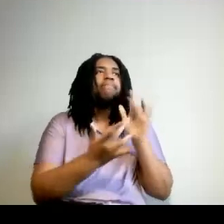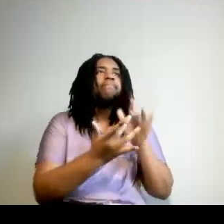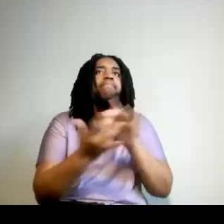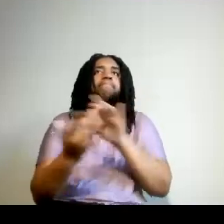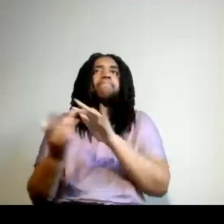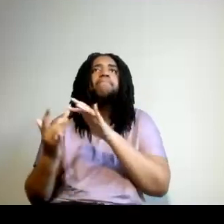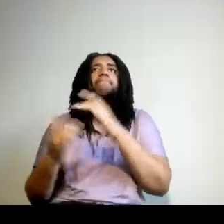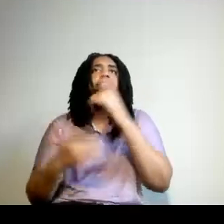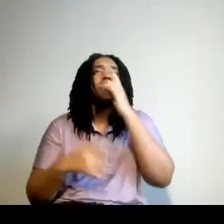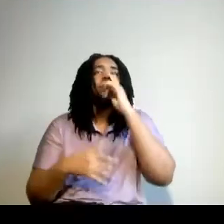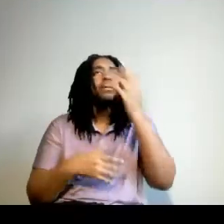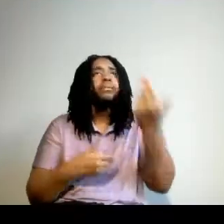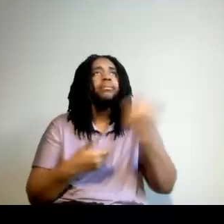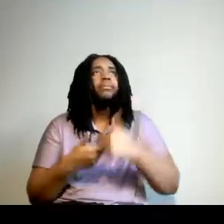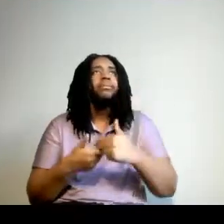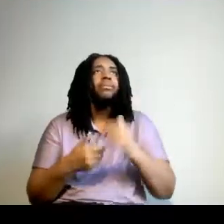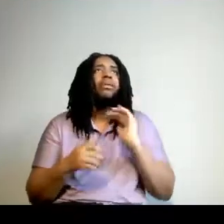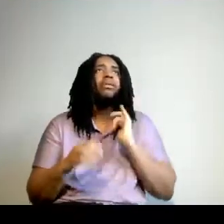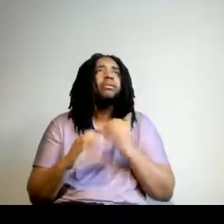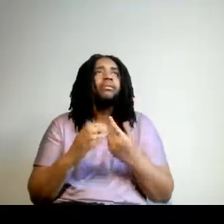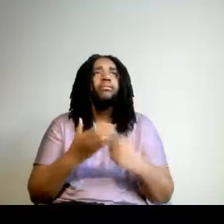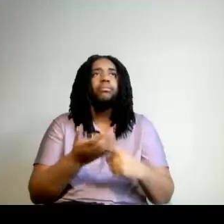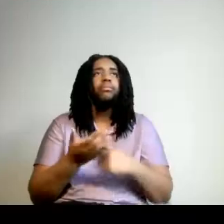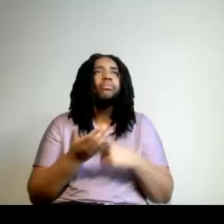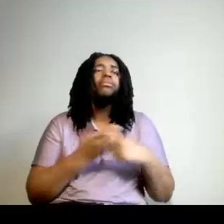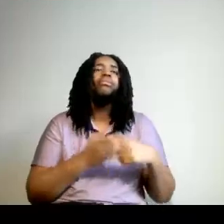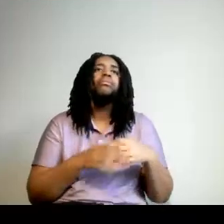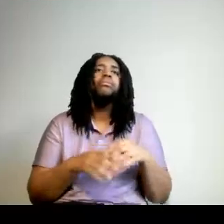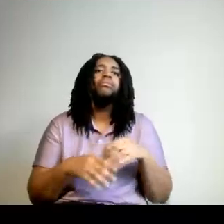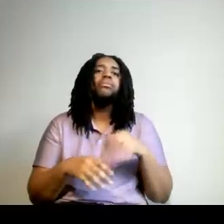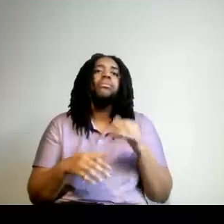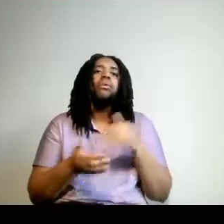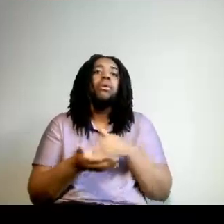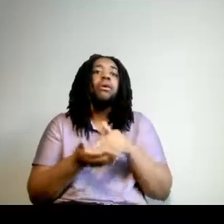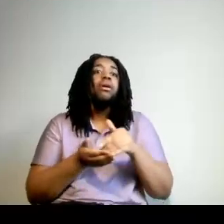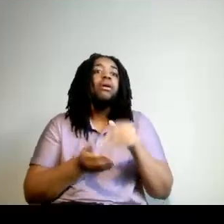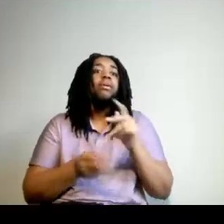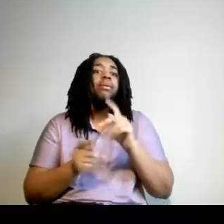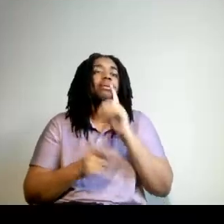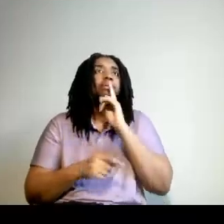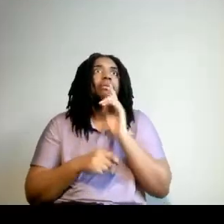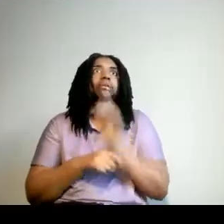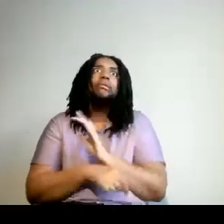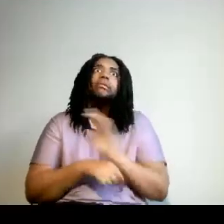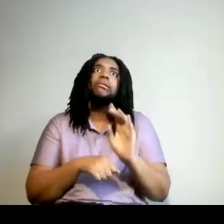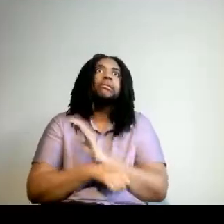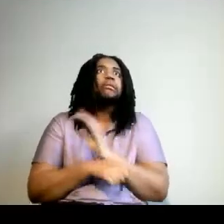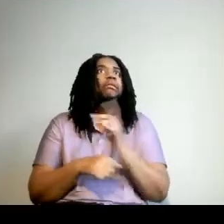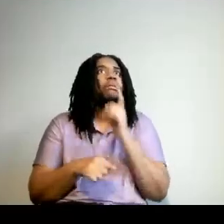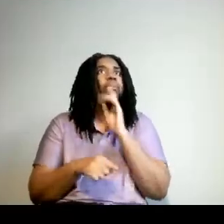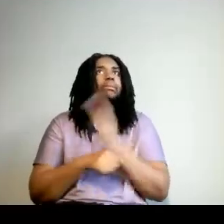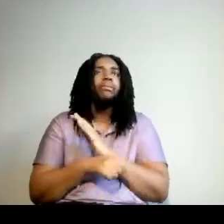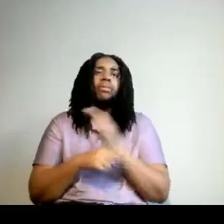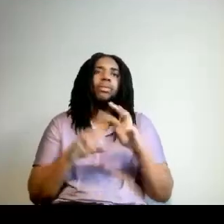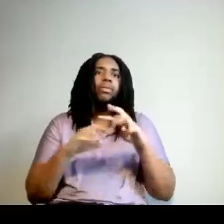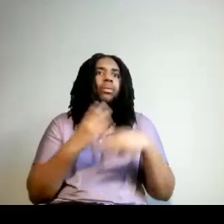come and join our discussion groups? We found that a lot of times people were really busy because it's a busy world. And so we had kind of a